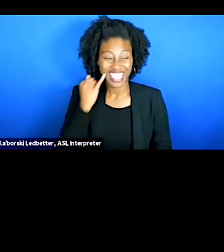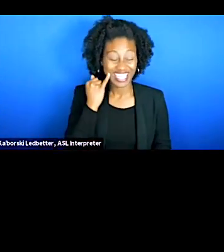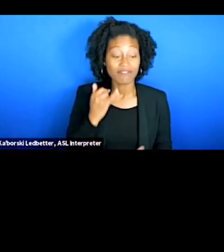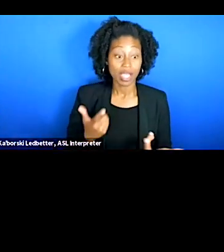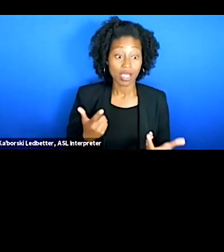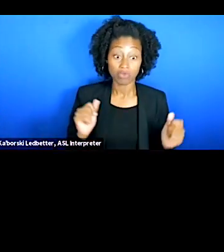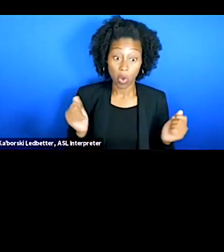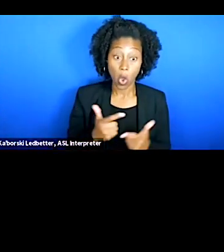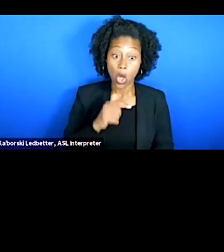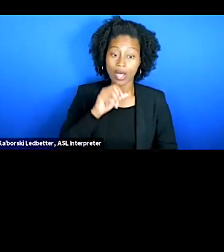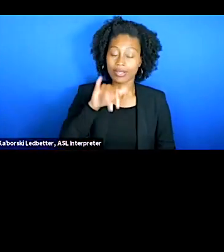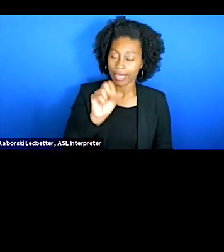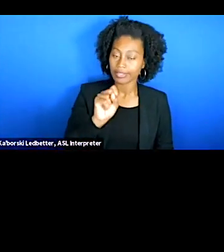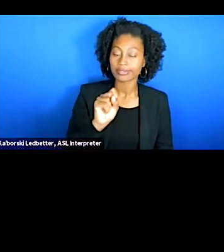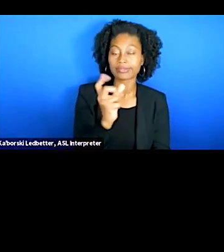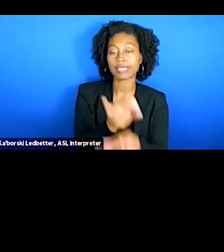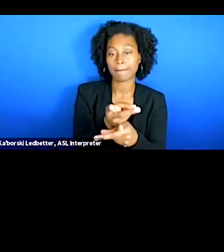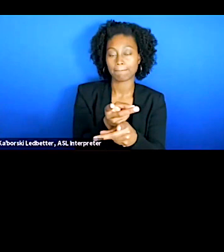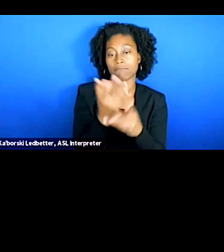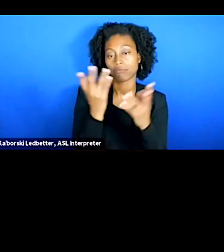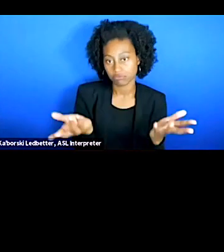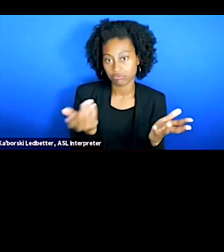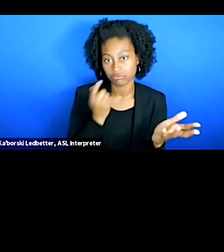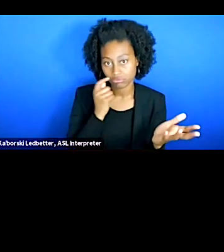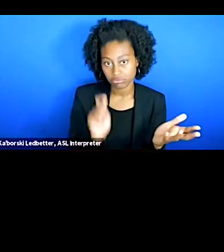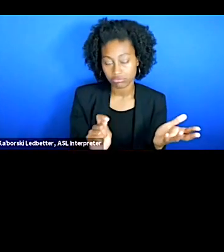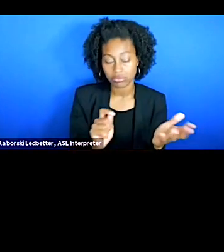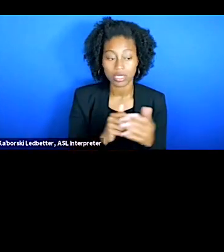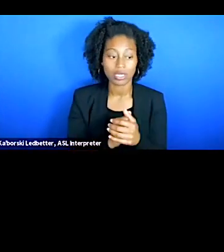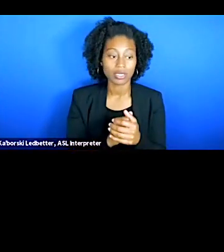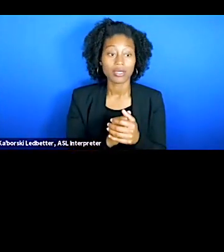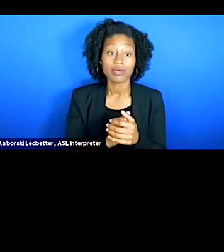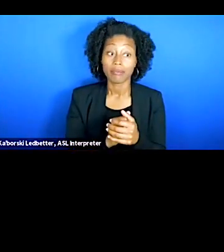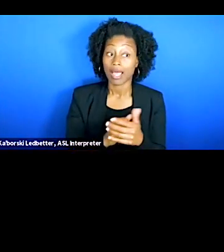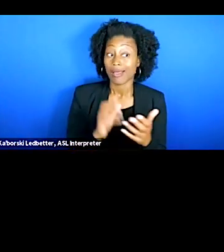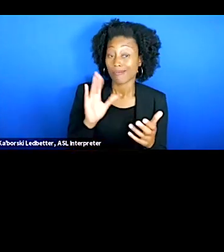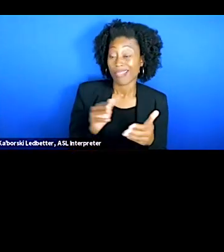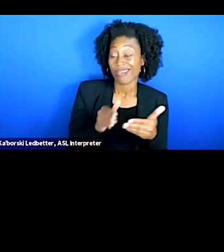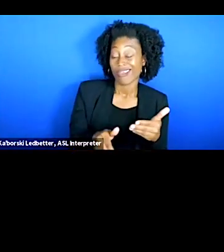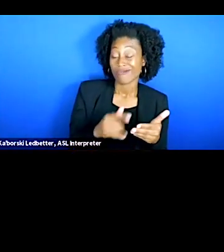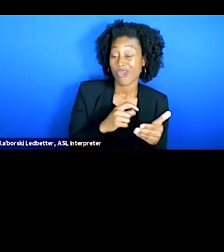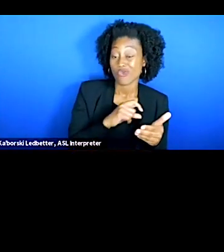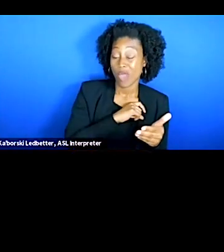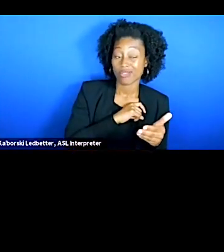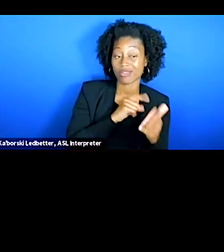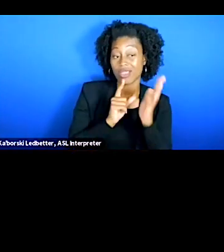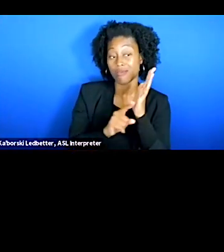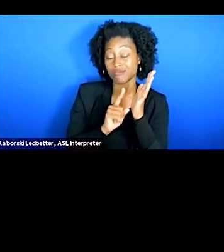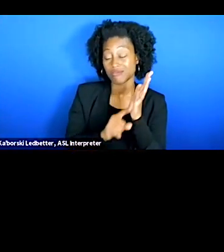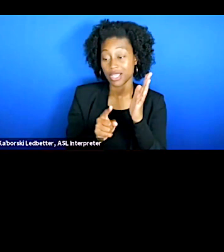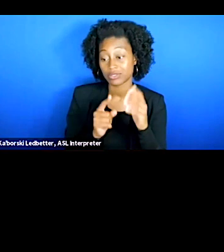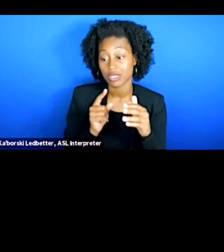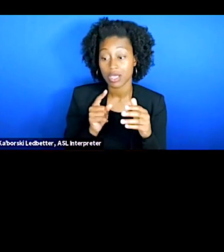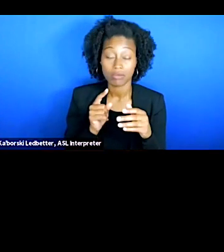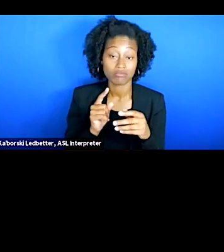we make the decision to keep it. By the end of the quality appraisal process, all the literature that receives a decision of